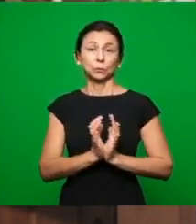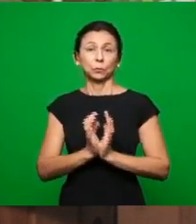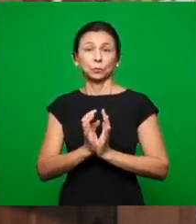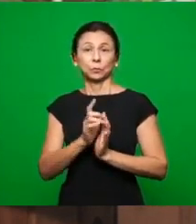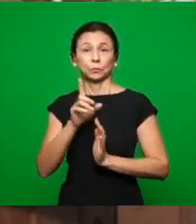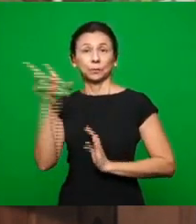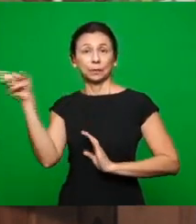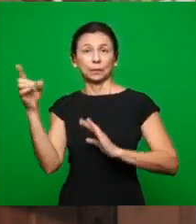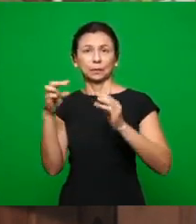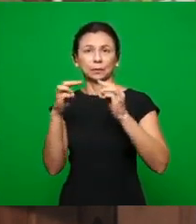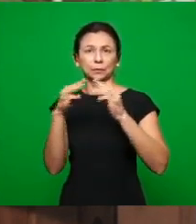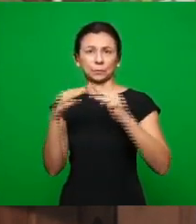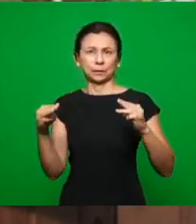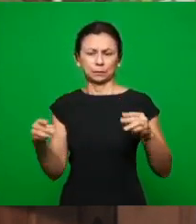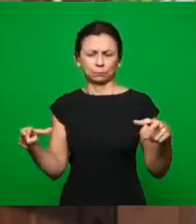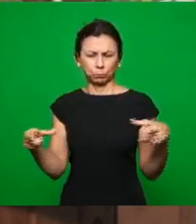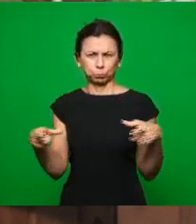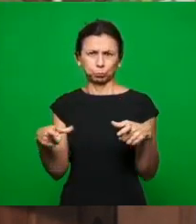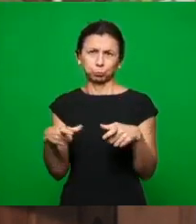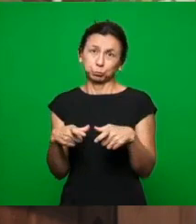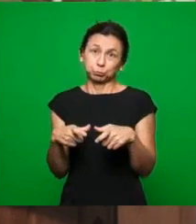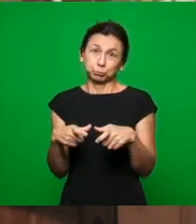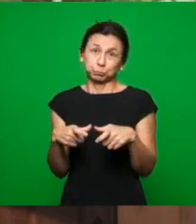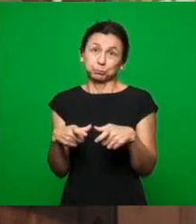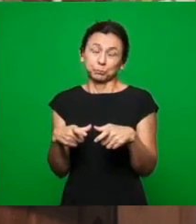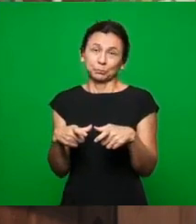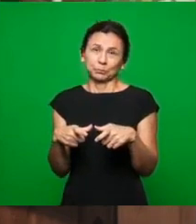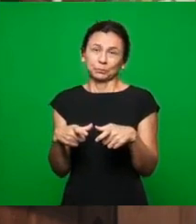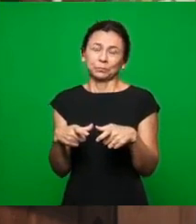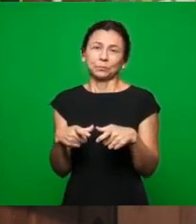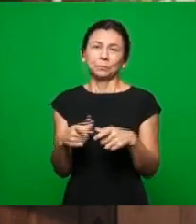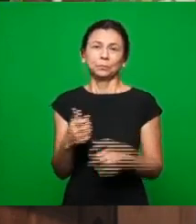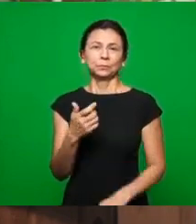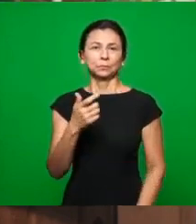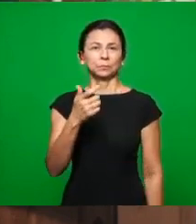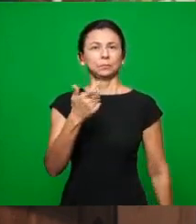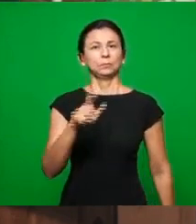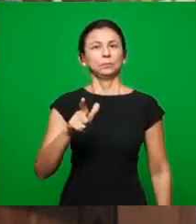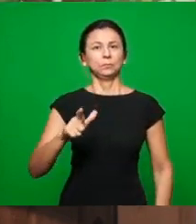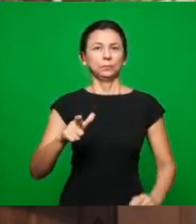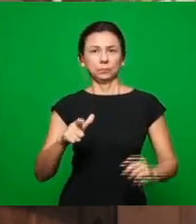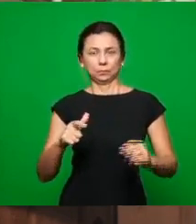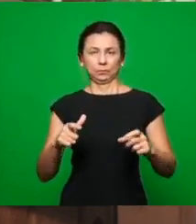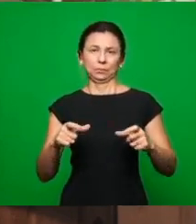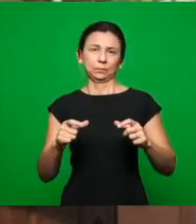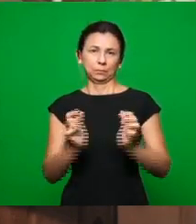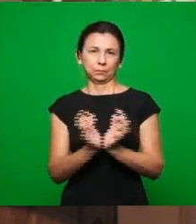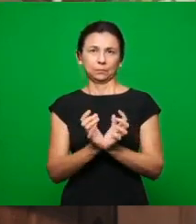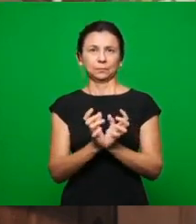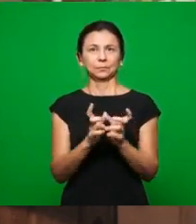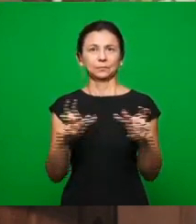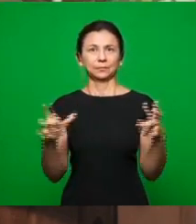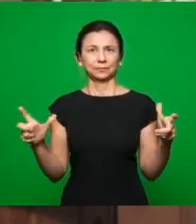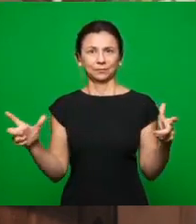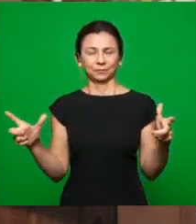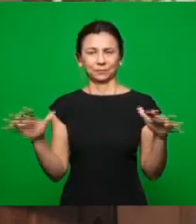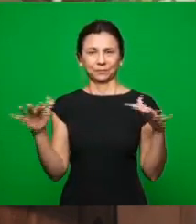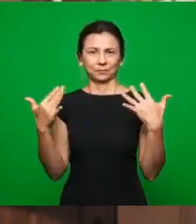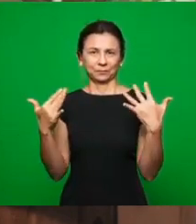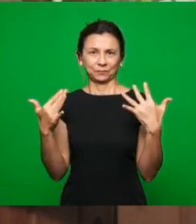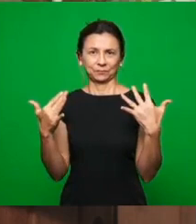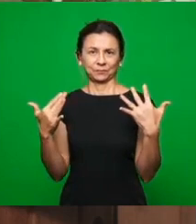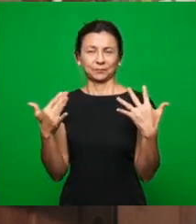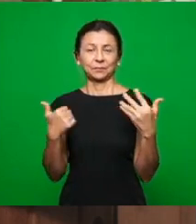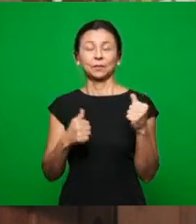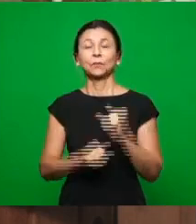the group that was there in Manaim was so small, and there is a larger group here that is listening to us